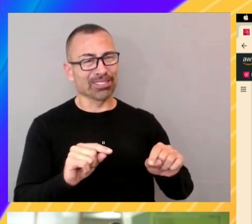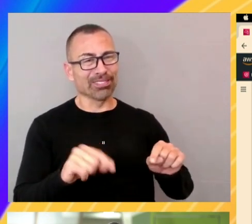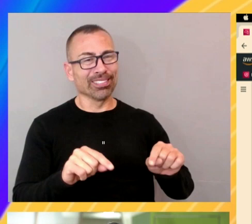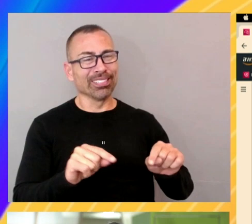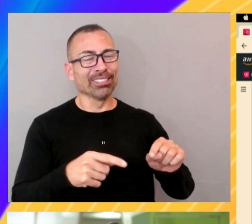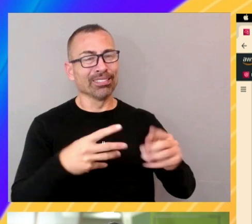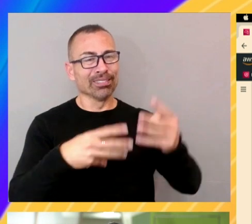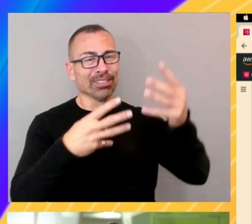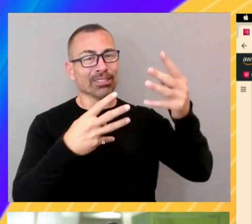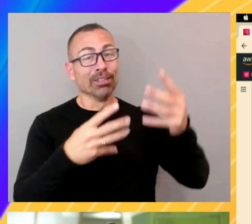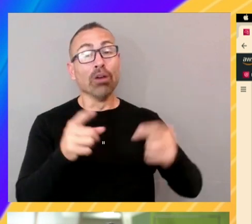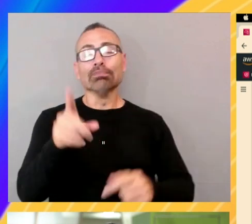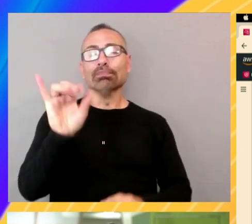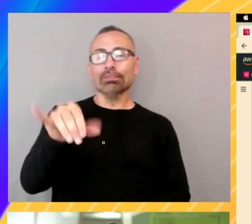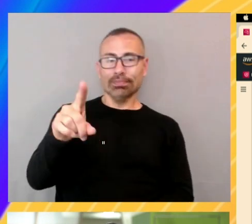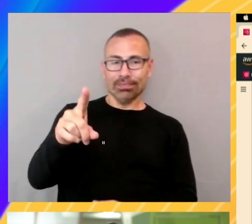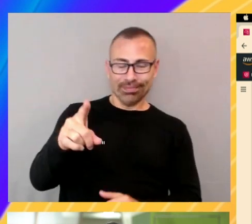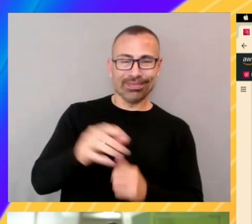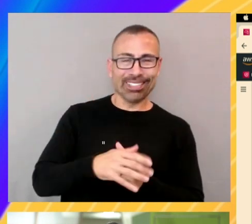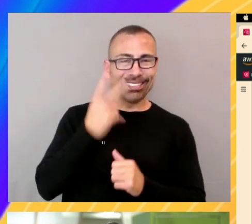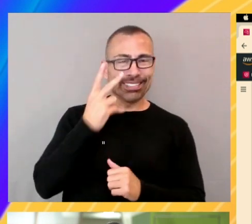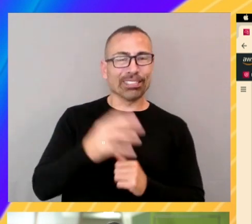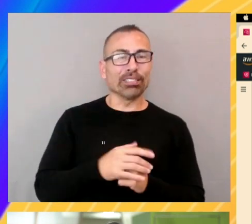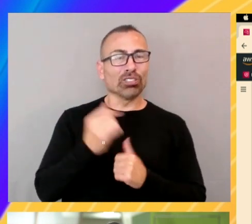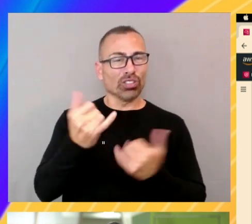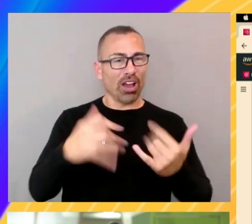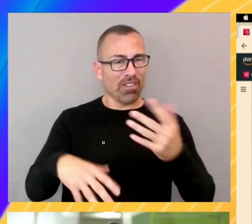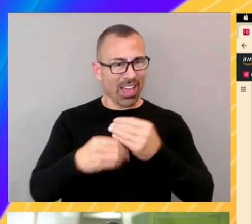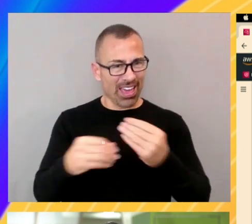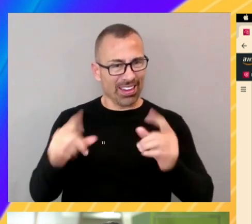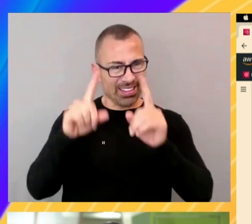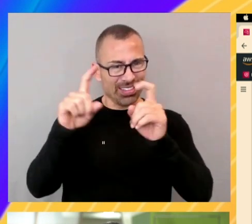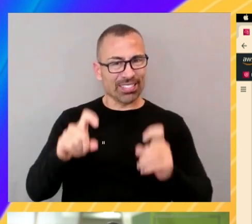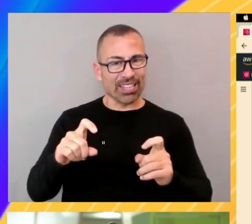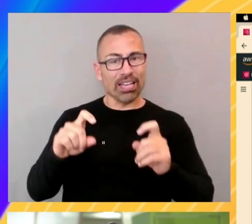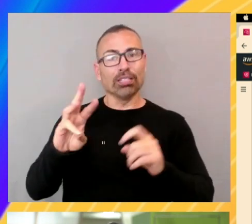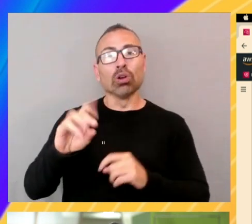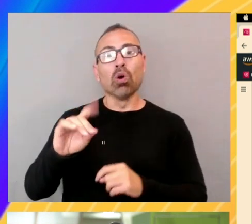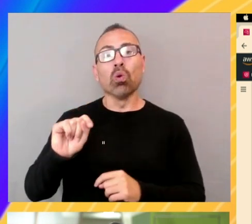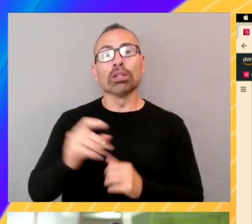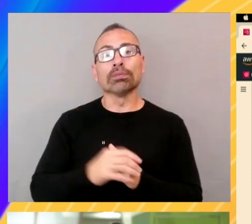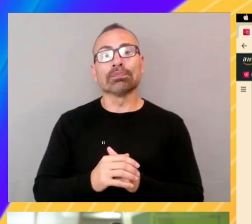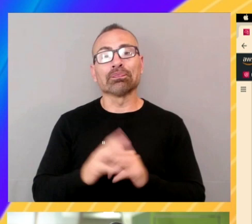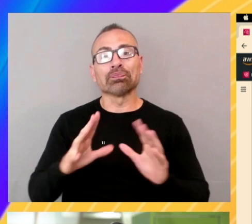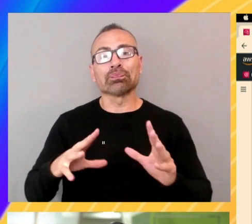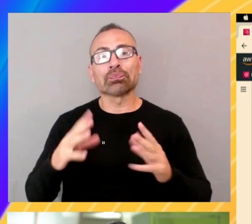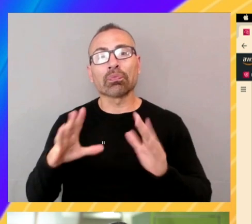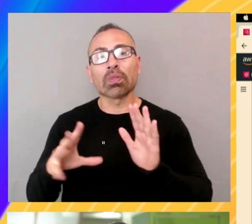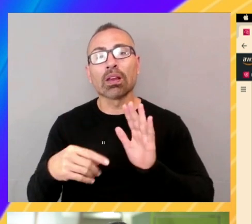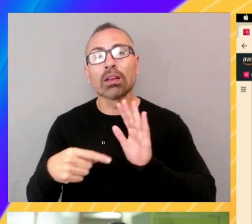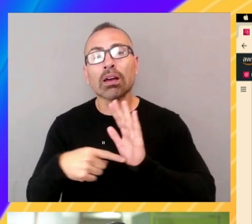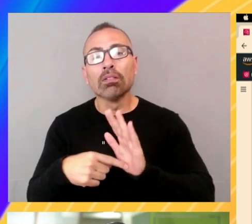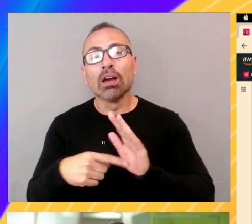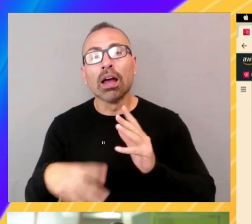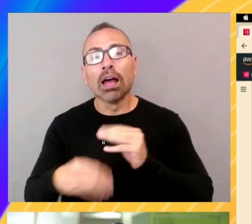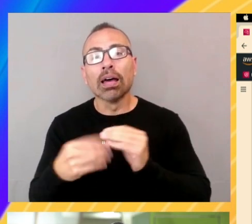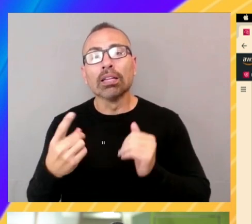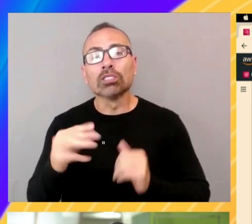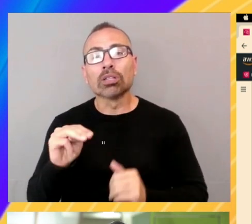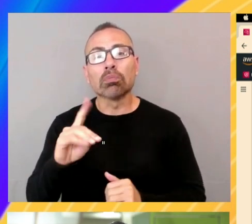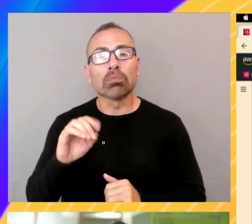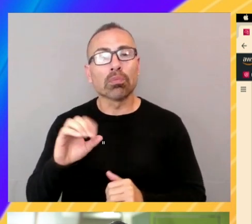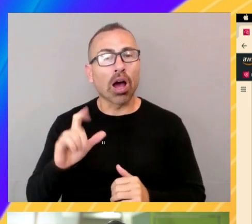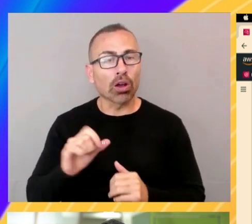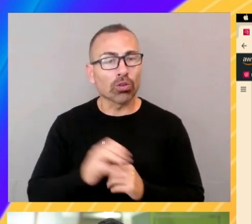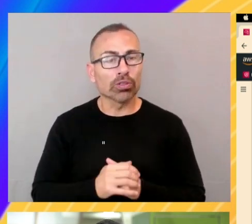is I'm just adding a text widget, and you can see I've added some buttons here. So in the case where we created that RDS dashboard from the automatic dashboard,